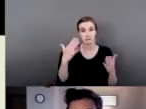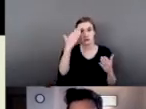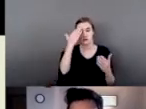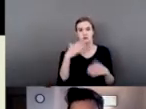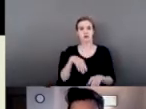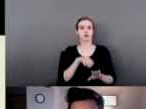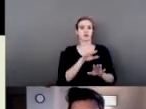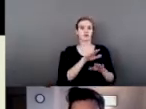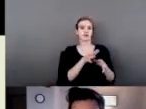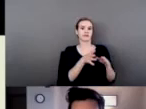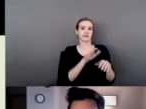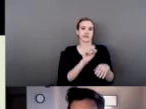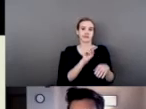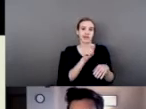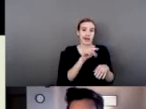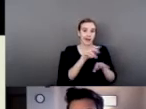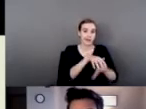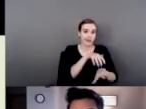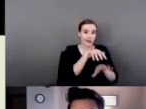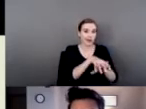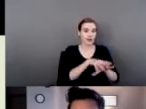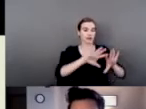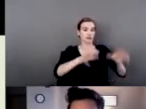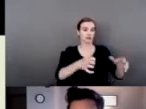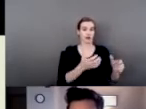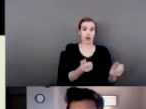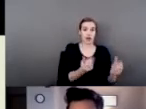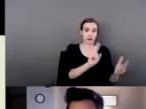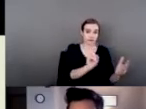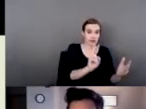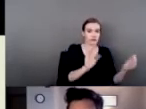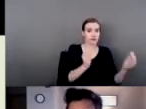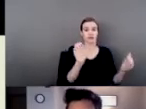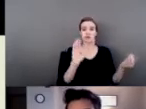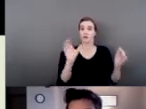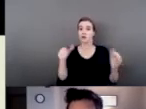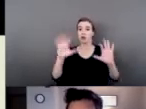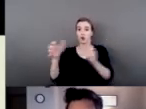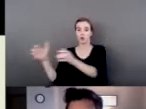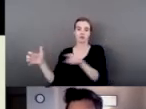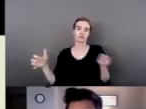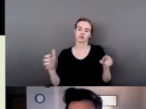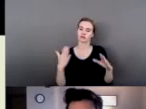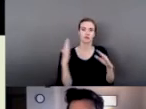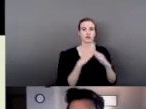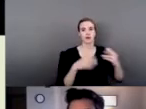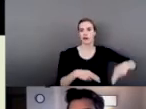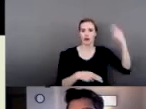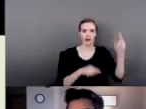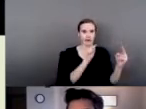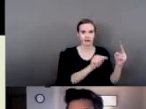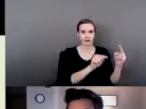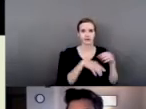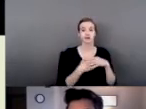highest victimization rate compared to any other race or ethnicity. As you can see here on the chart, granted this is